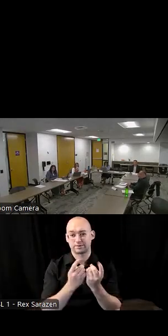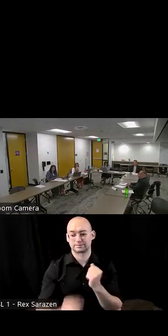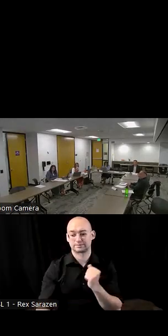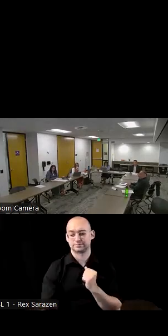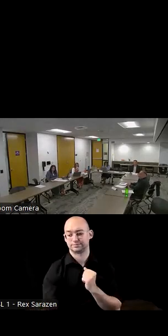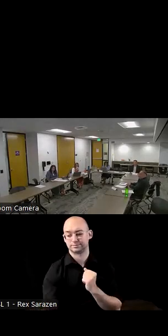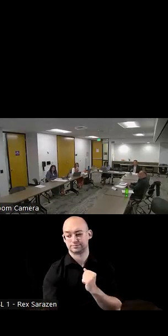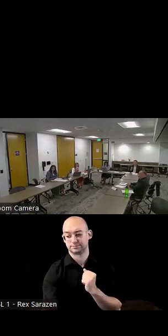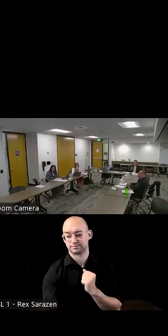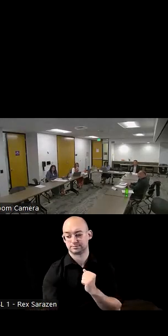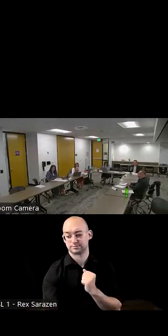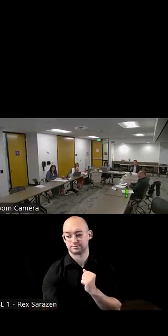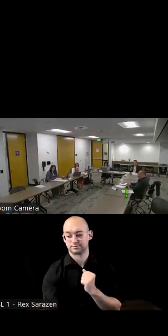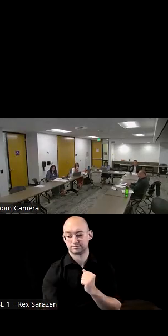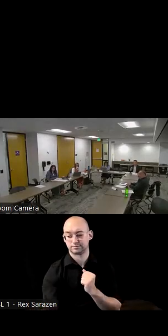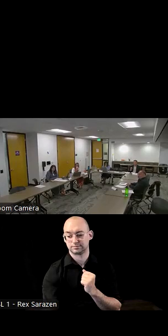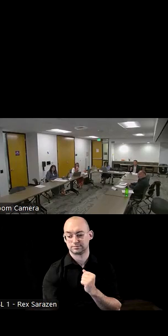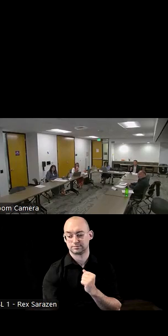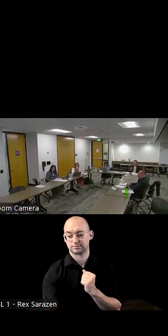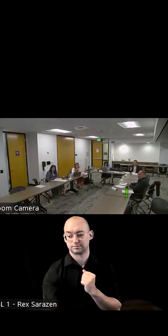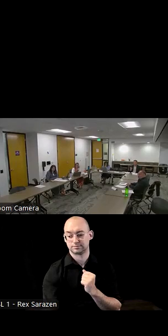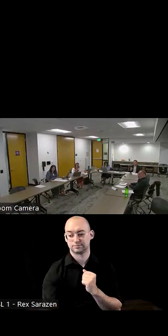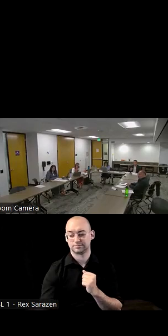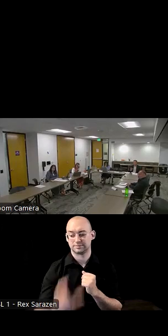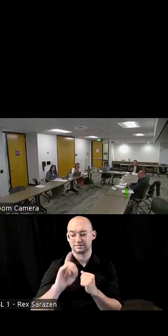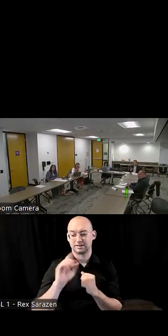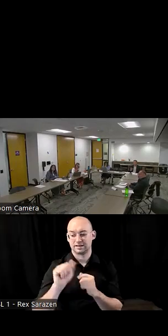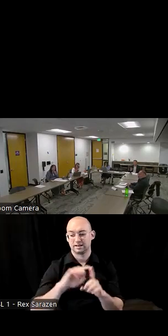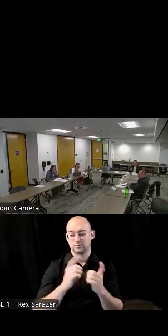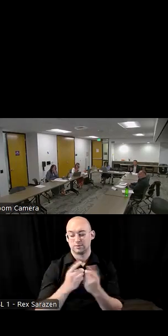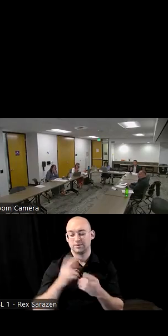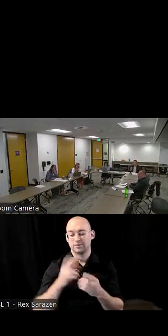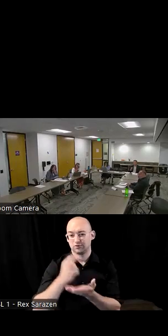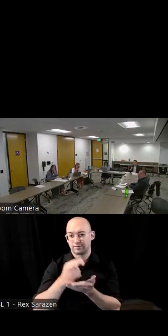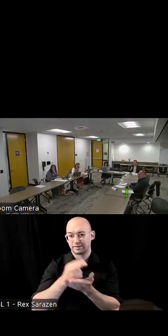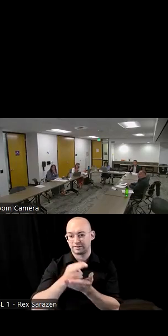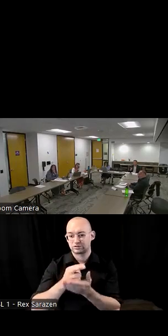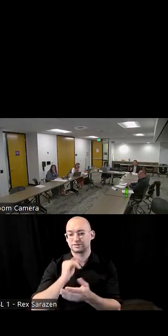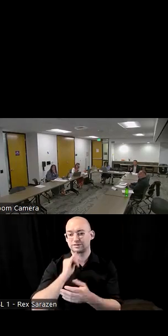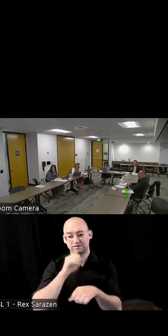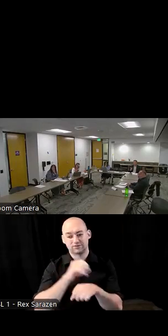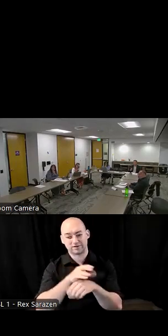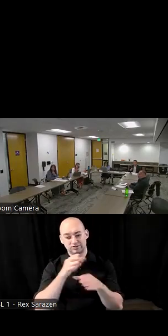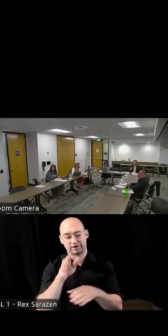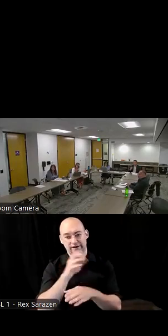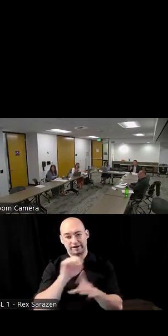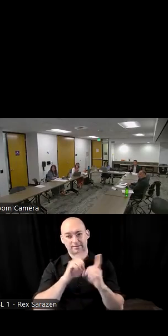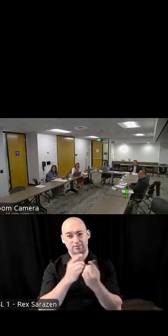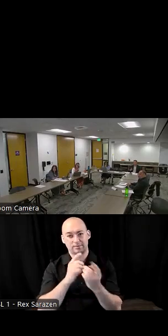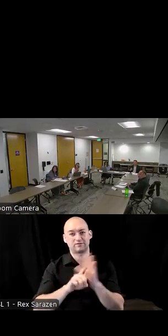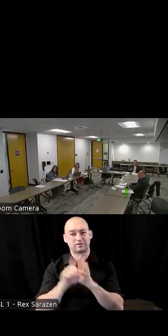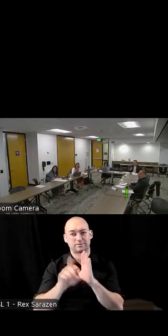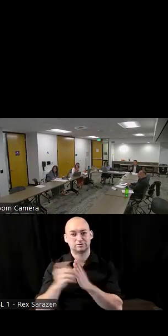participating in that council. CDA and Department of Rehabilitation are the leads on the council. And then we've got Department of Developmental